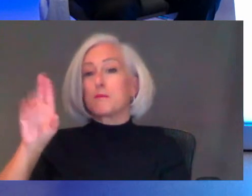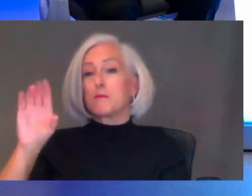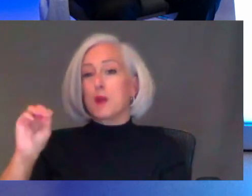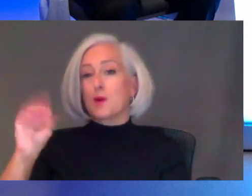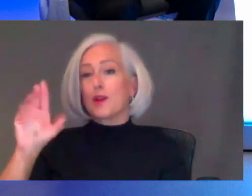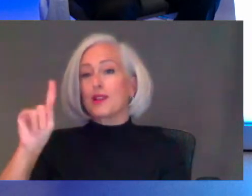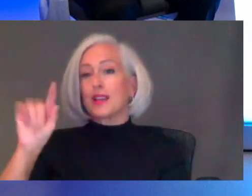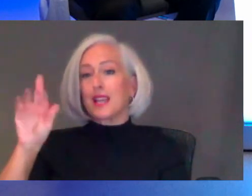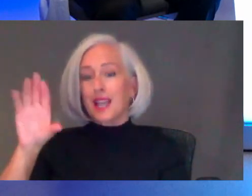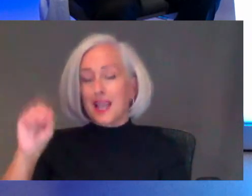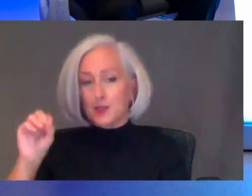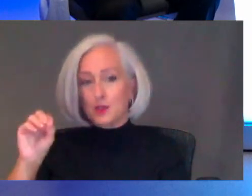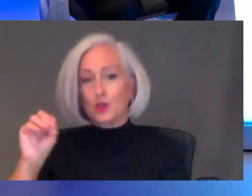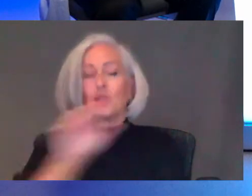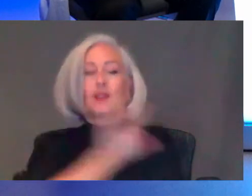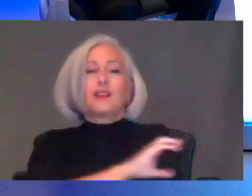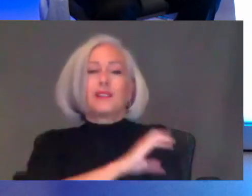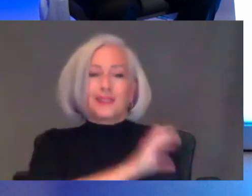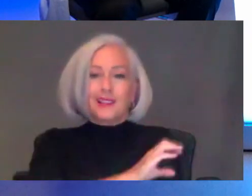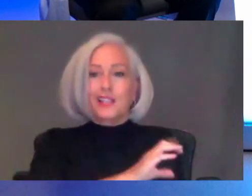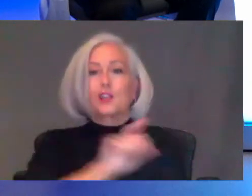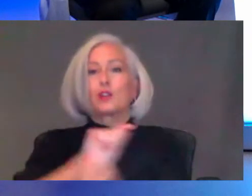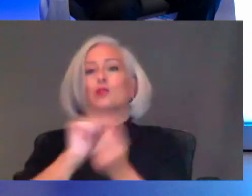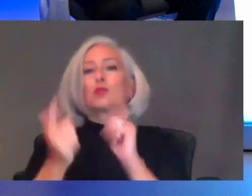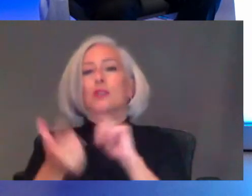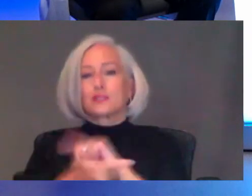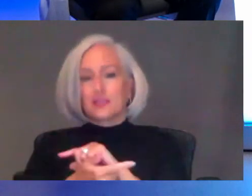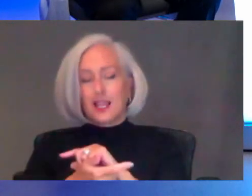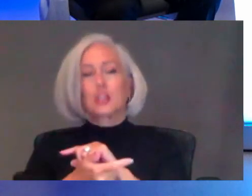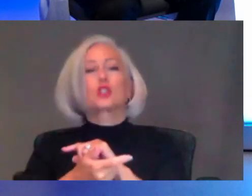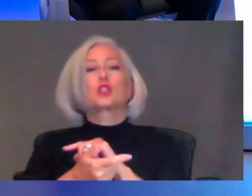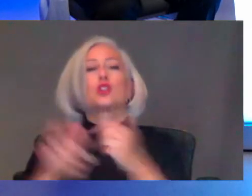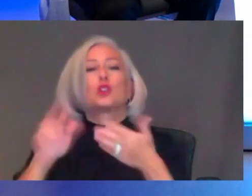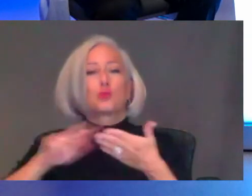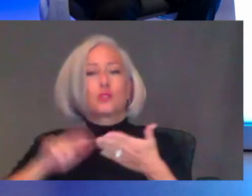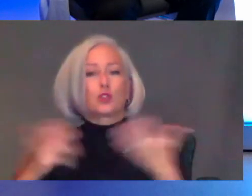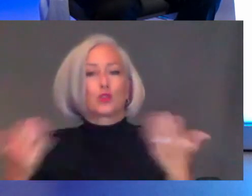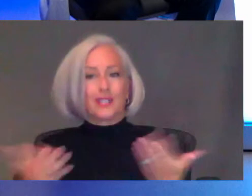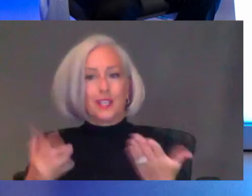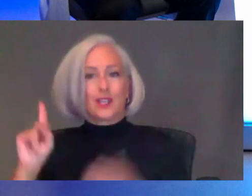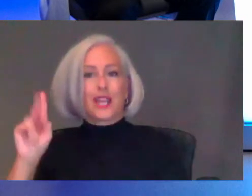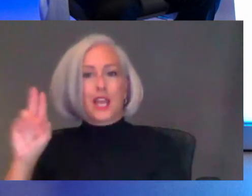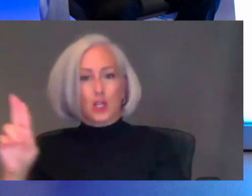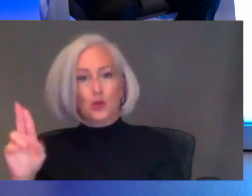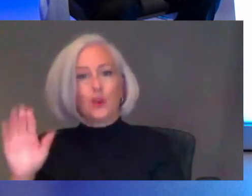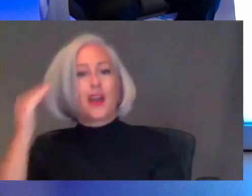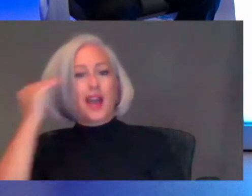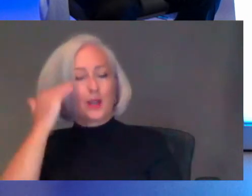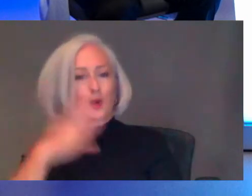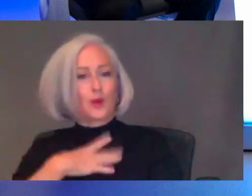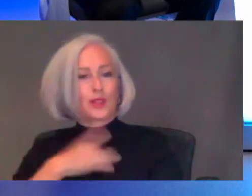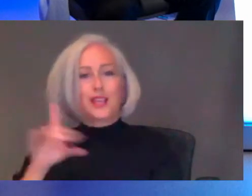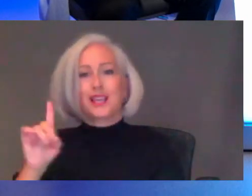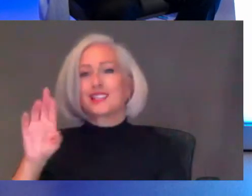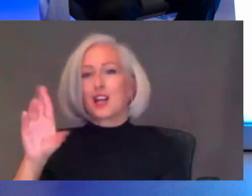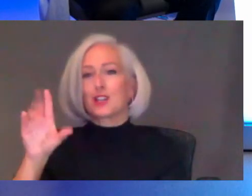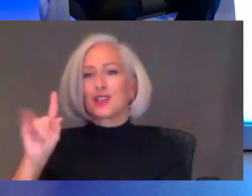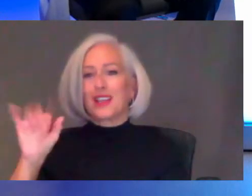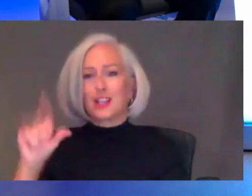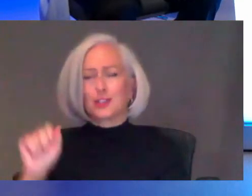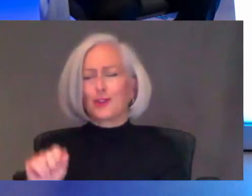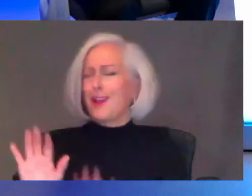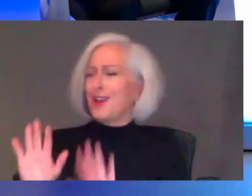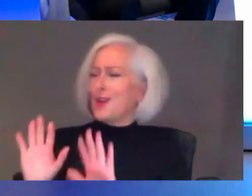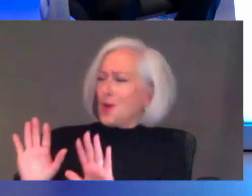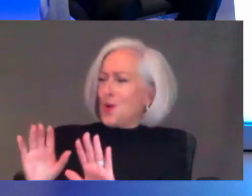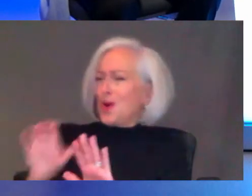Castro All right. is here. Yeah, okay, that's good. so also joining us virtually, Amber Stiles. She is Senior Director of Regulatory Compliance and Risk Management here at